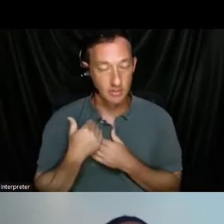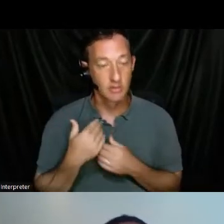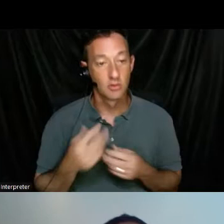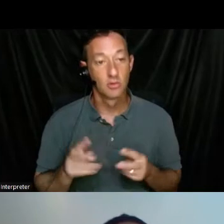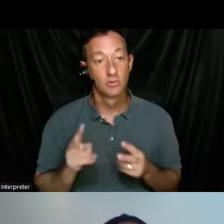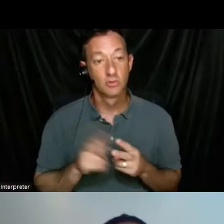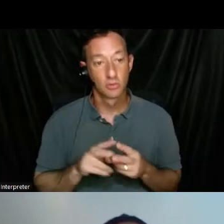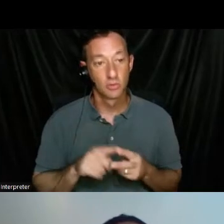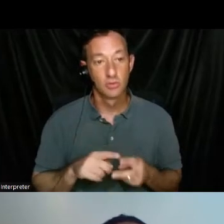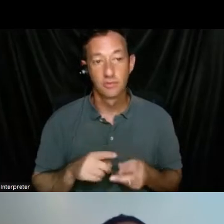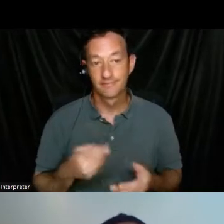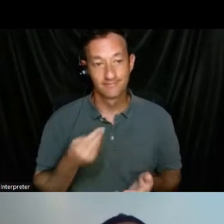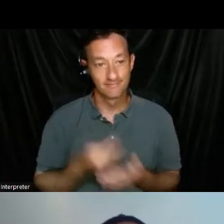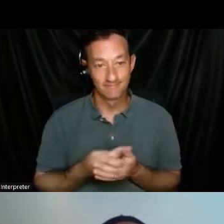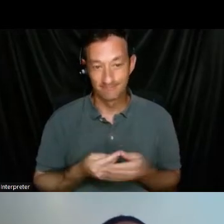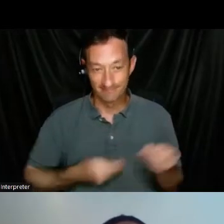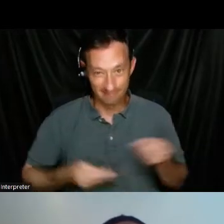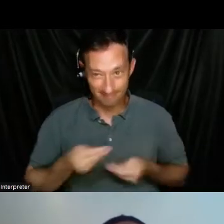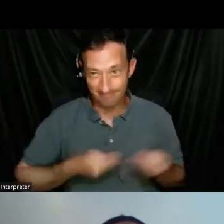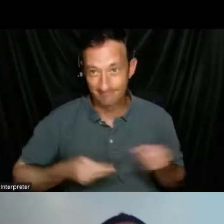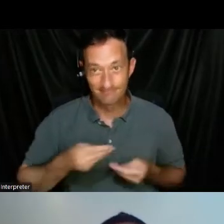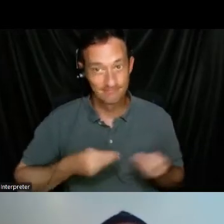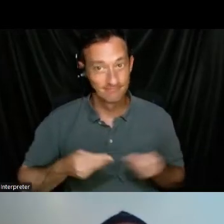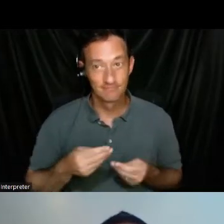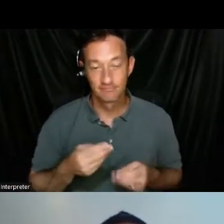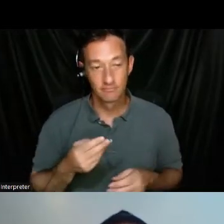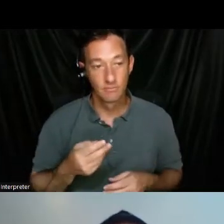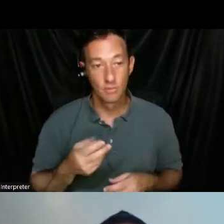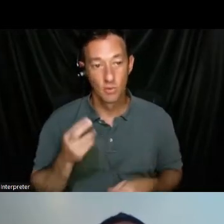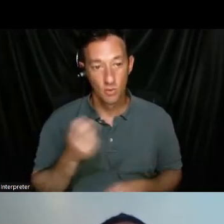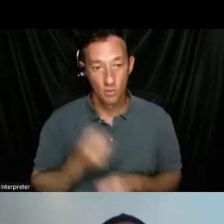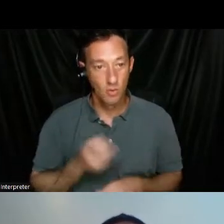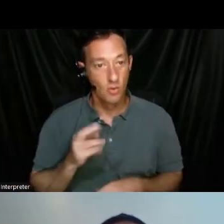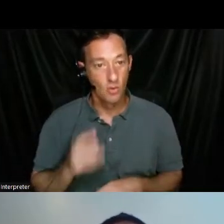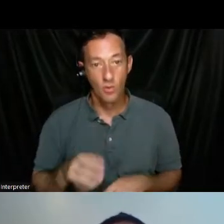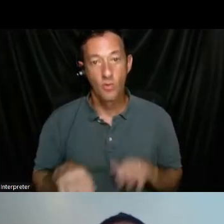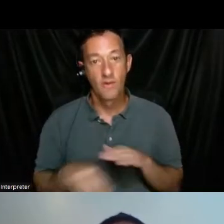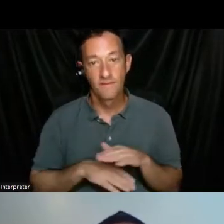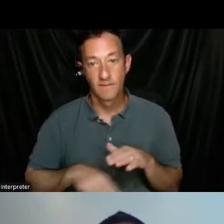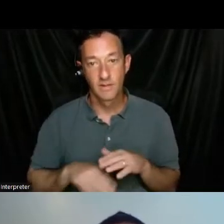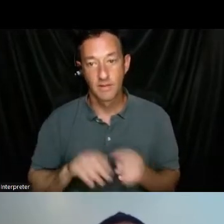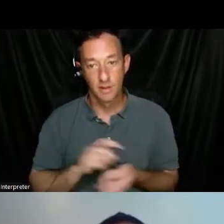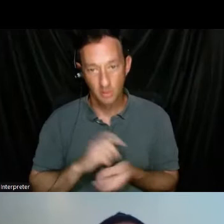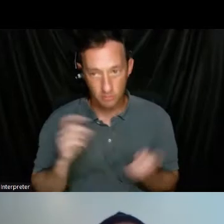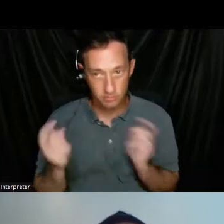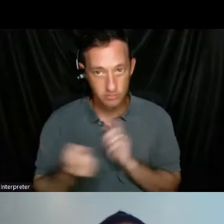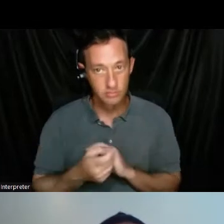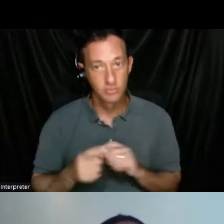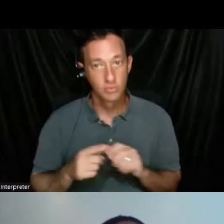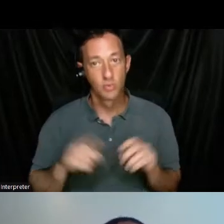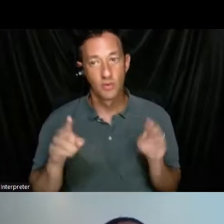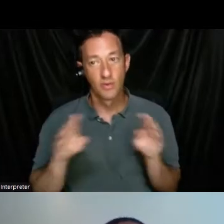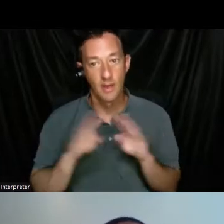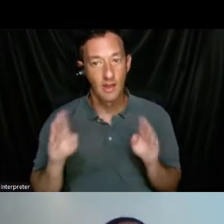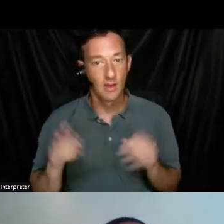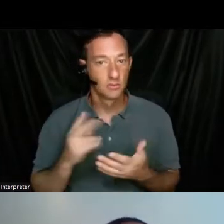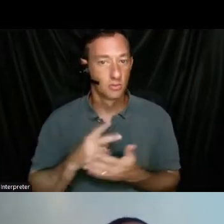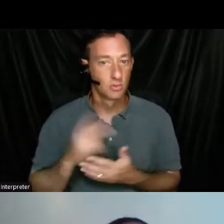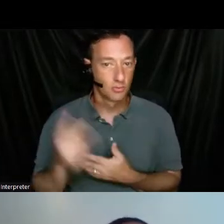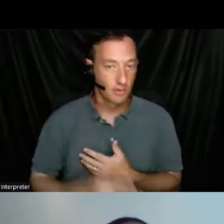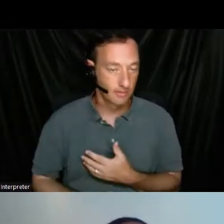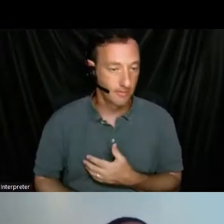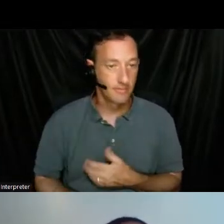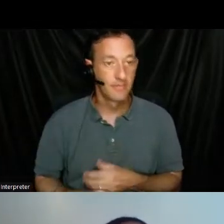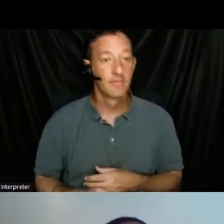are undue financial and administrative burden or fundamental alteration to the actual housing program. So